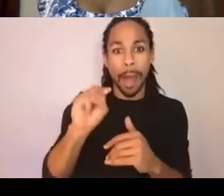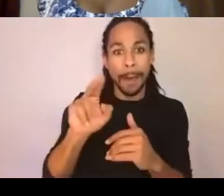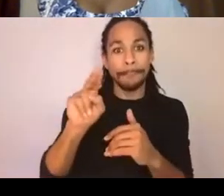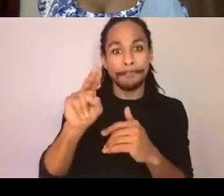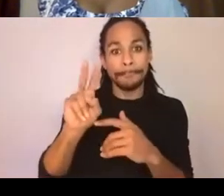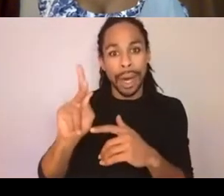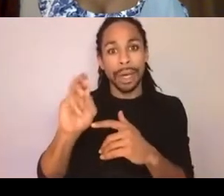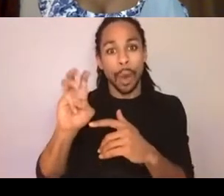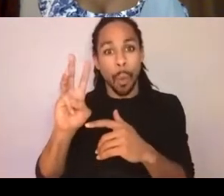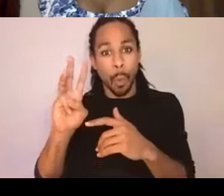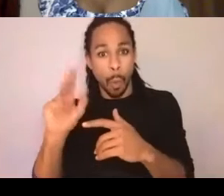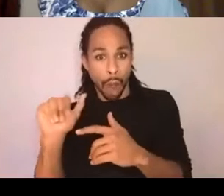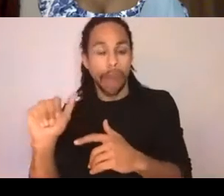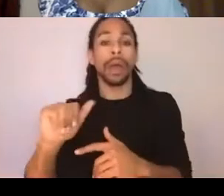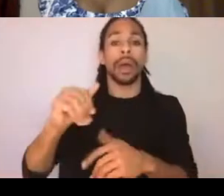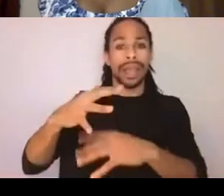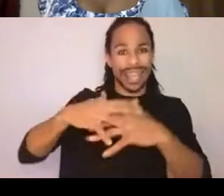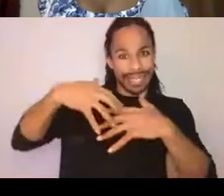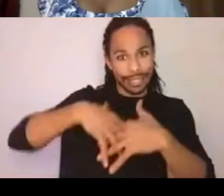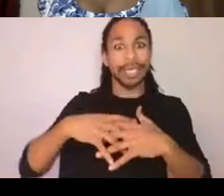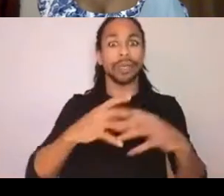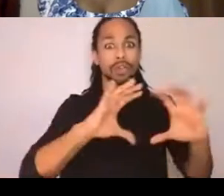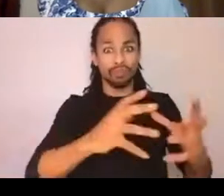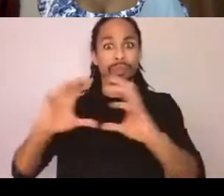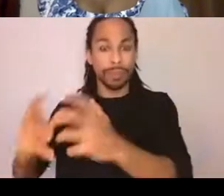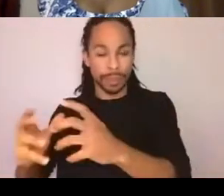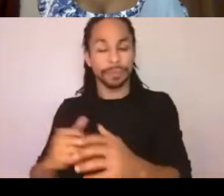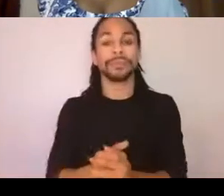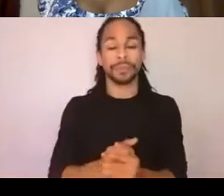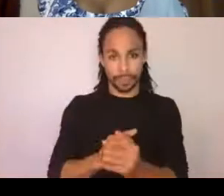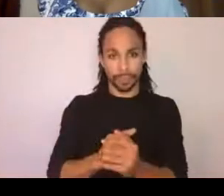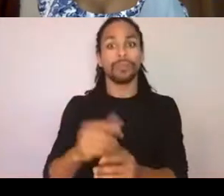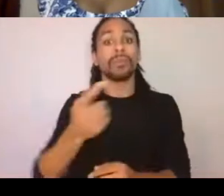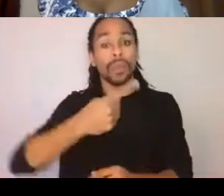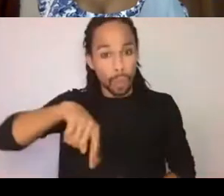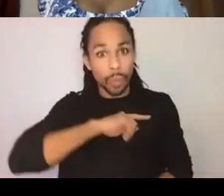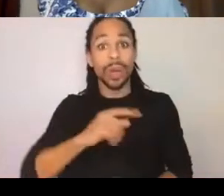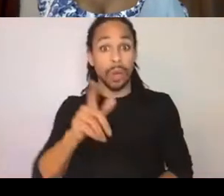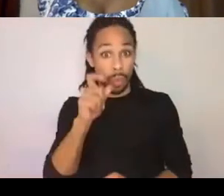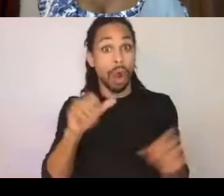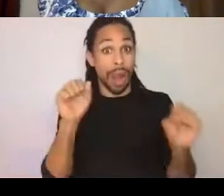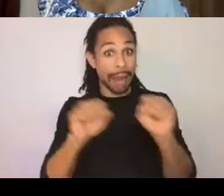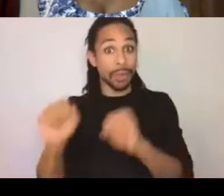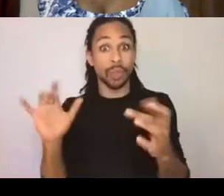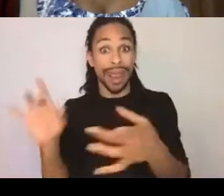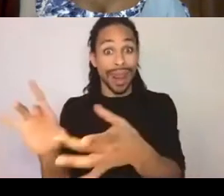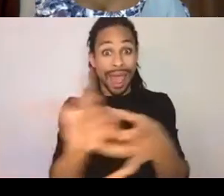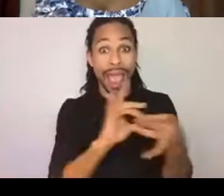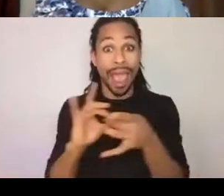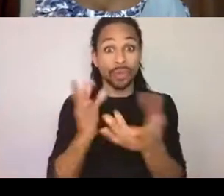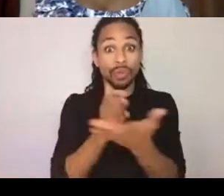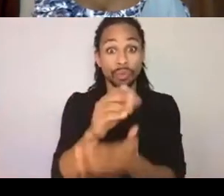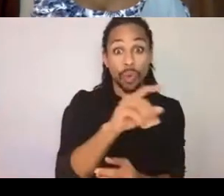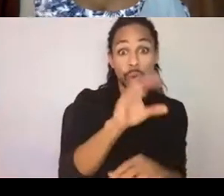direct descendants of the many missionized tribal groups from across the region. We who are able to connect with each other via Zoom or